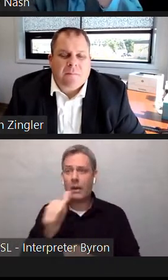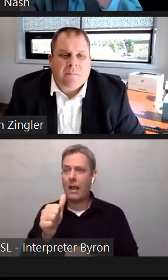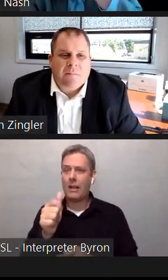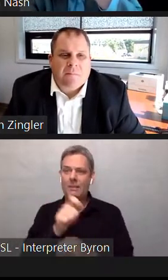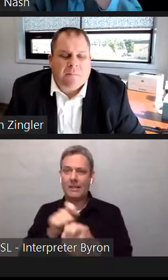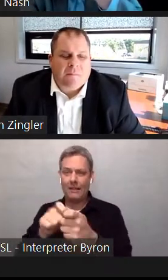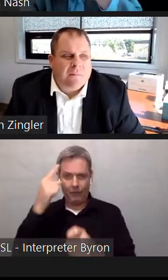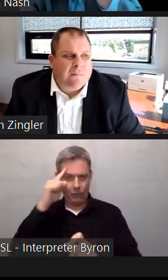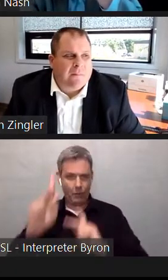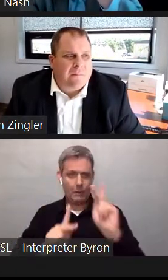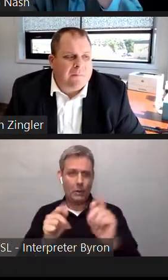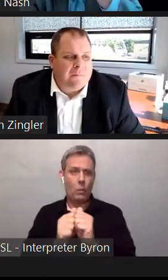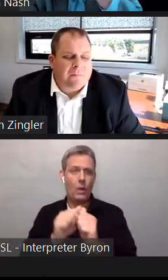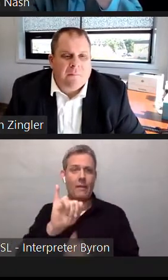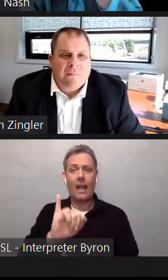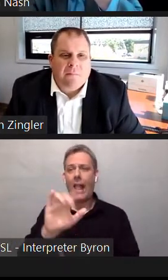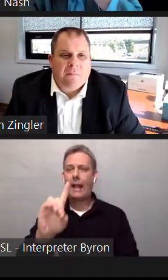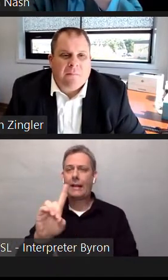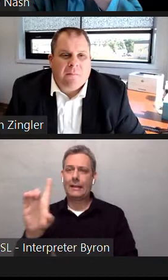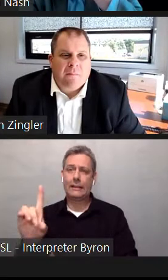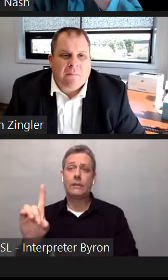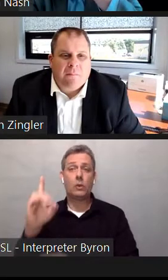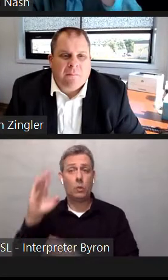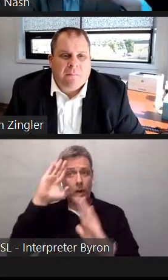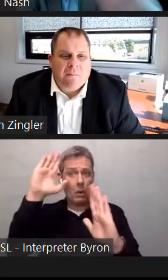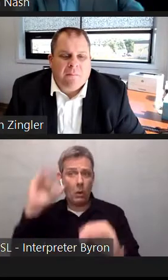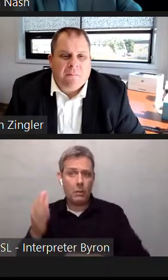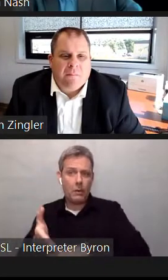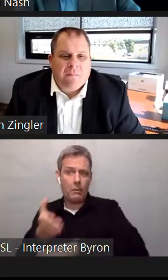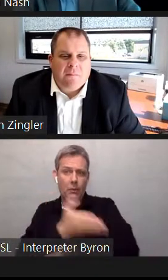look to improve that today.